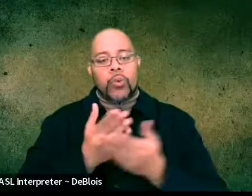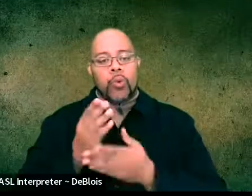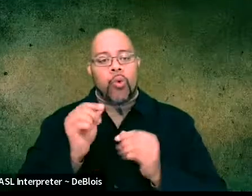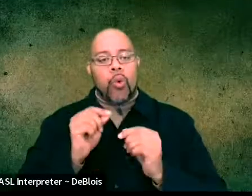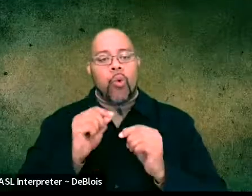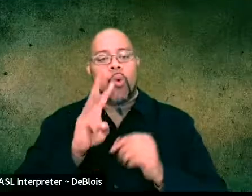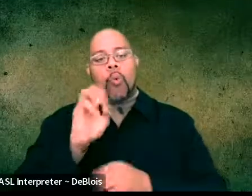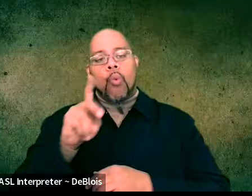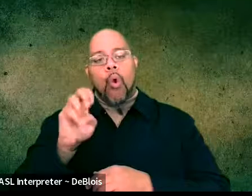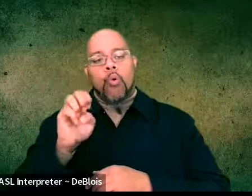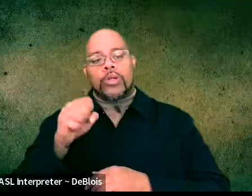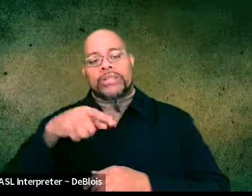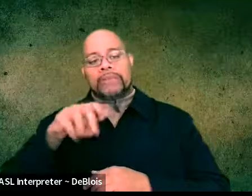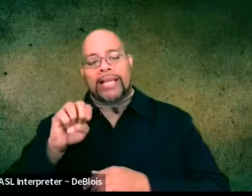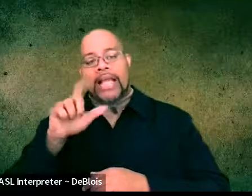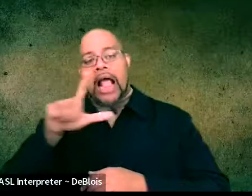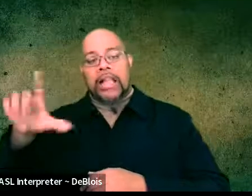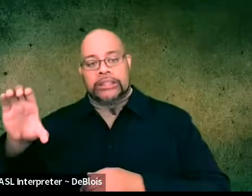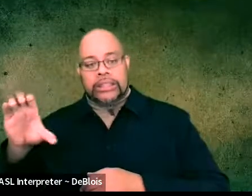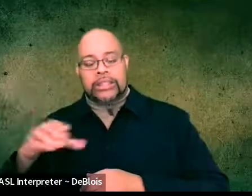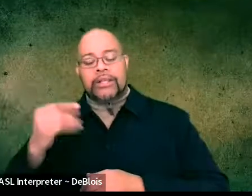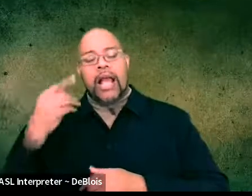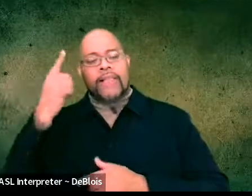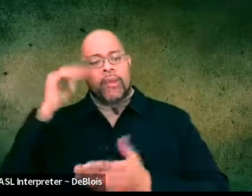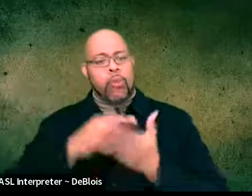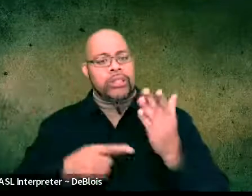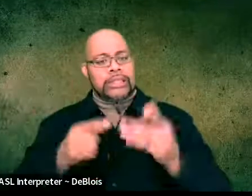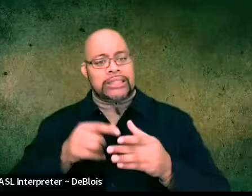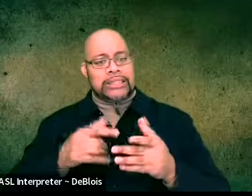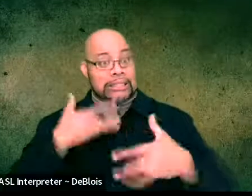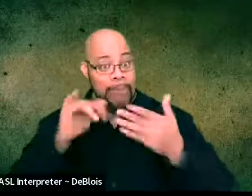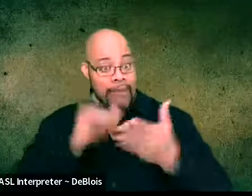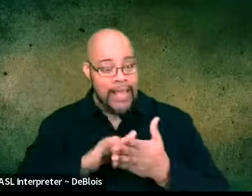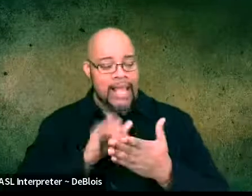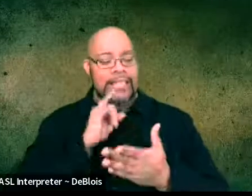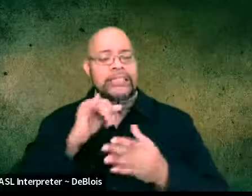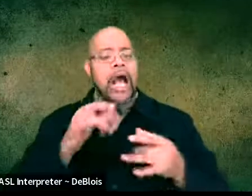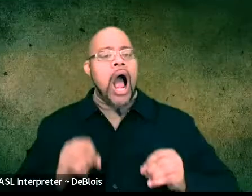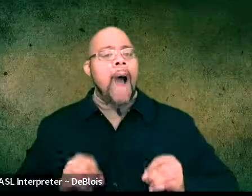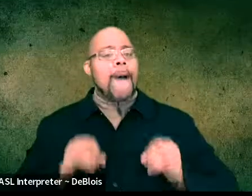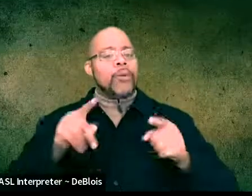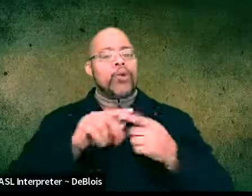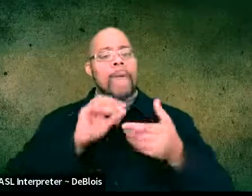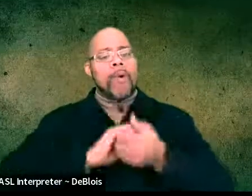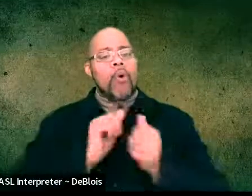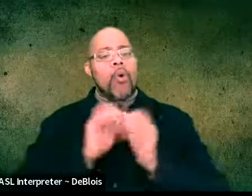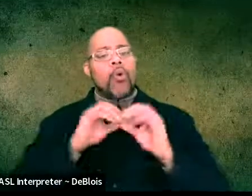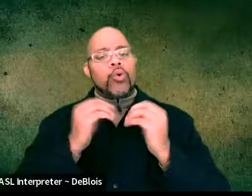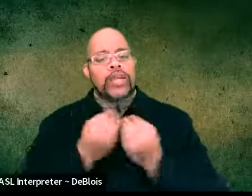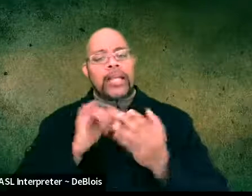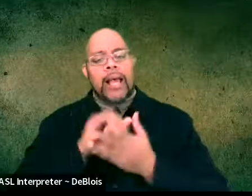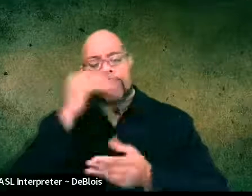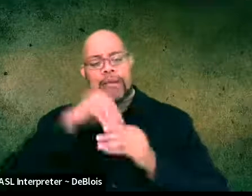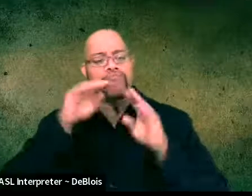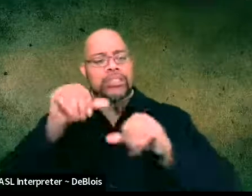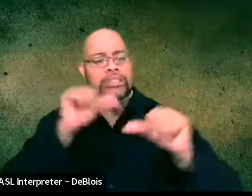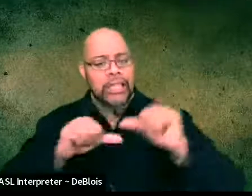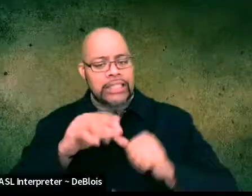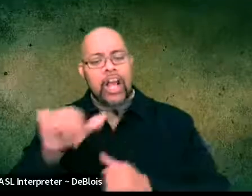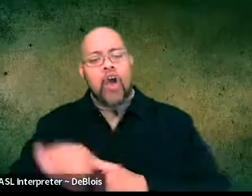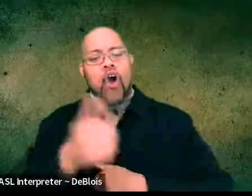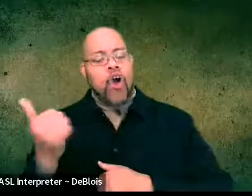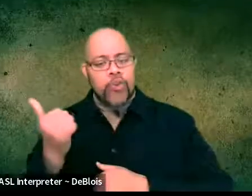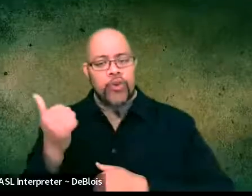Space LLC. And I think what's exciting about that is the opportunity to partner with organizations like Black and Marine Science and